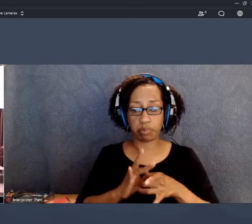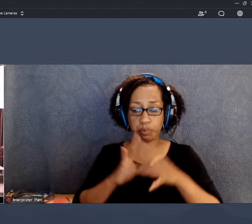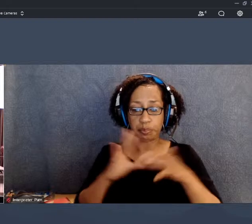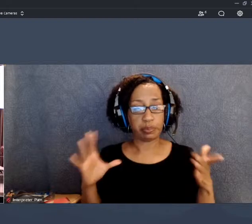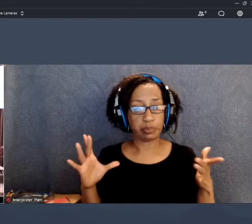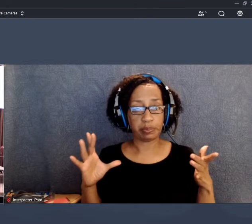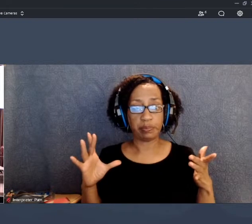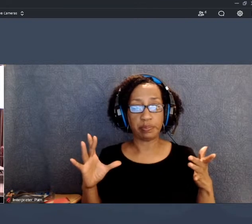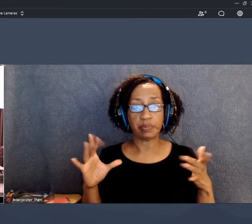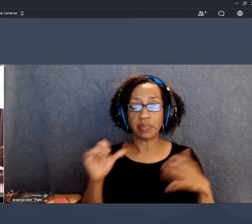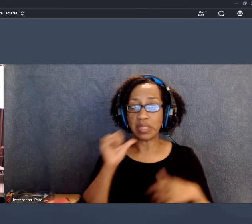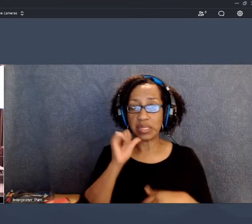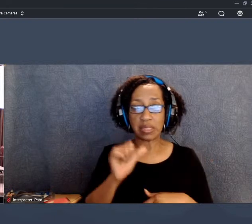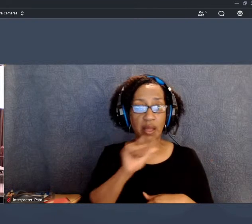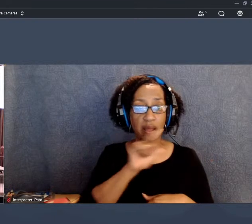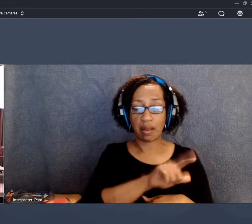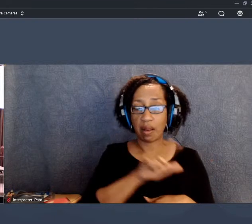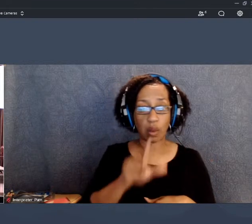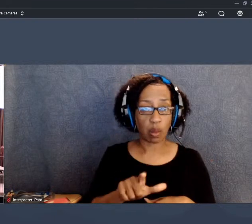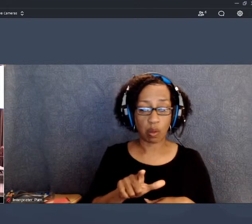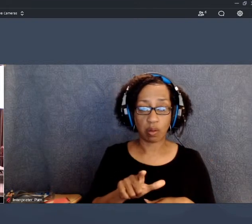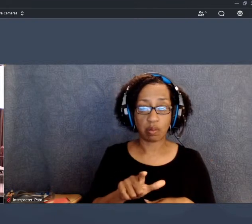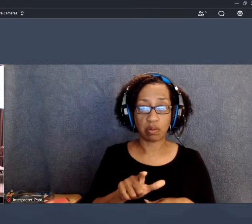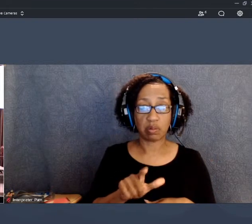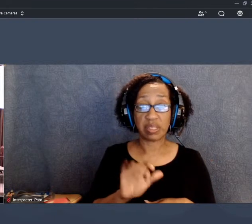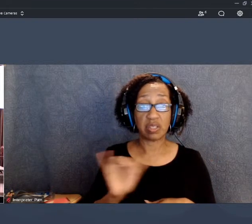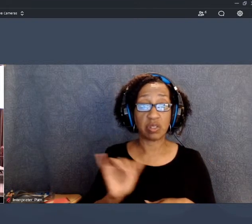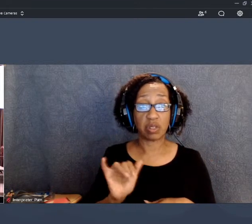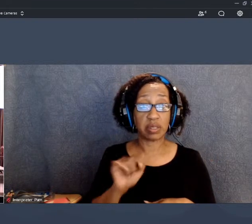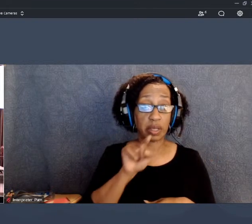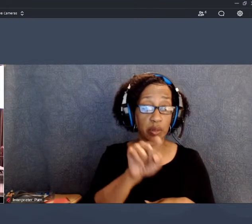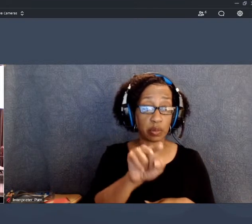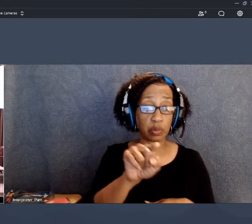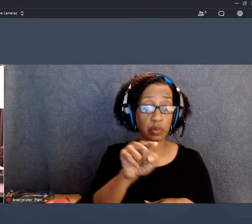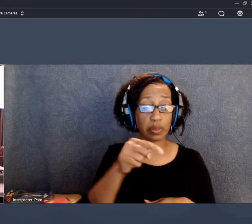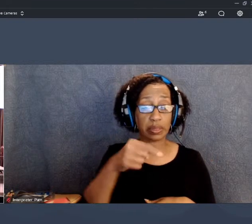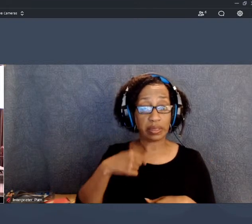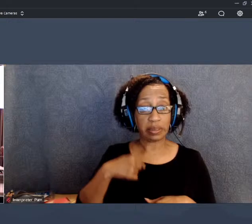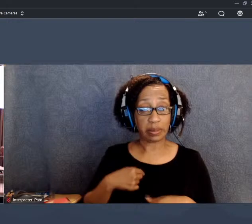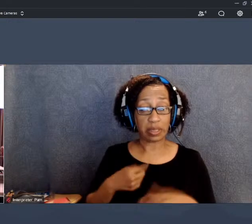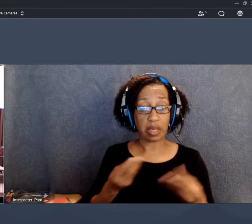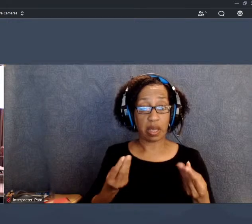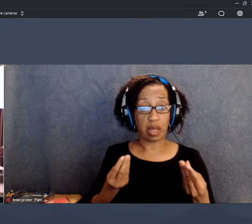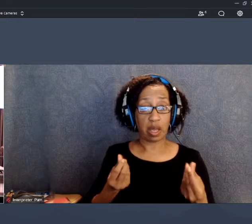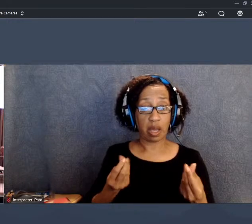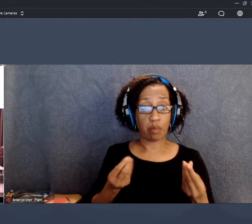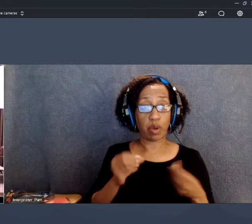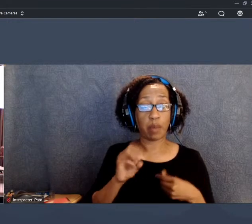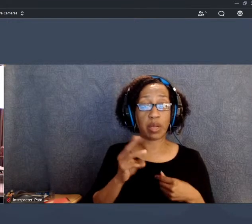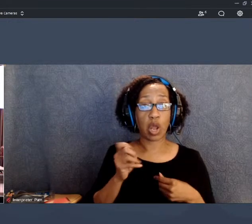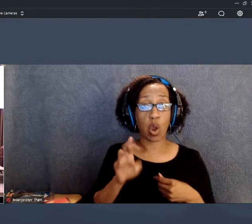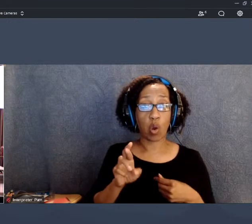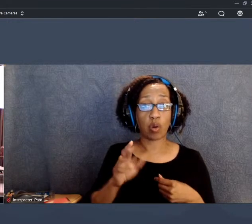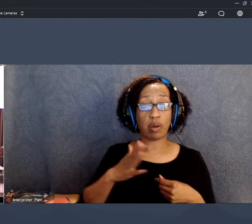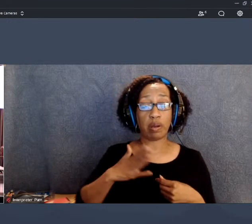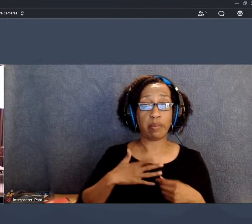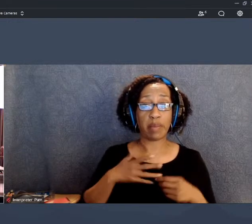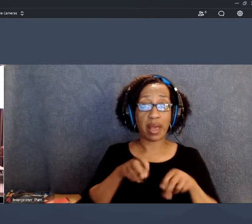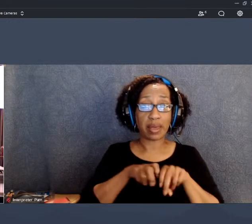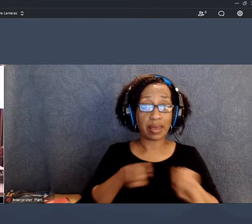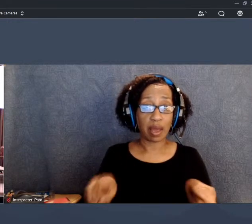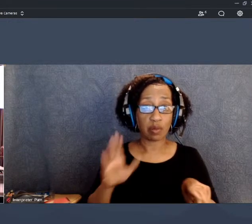longer a landlord. They are just like you and I, a property owner putting my couch and my bed on the